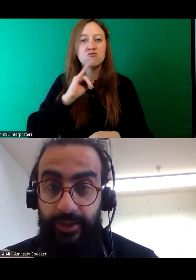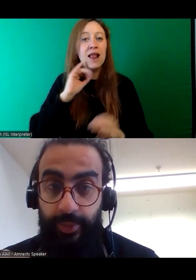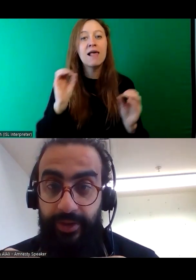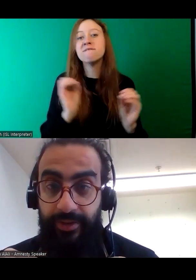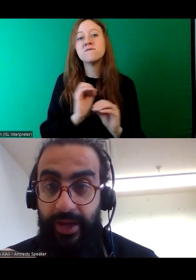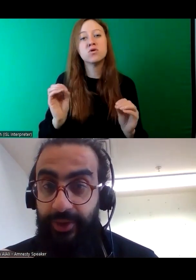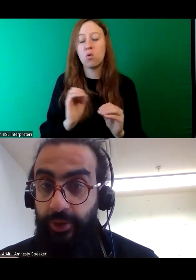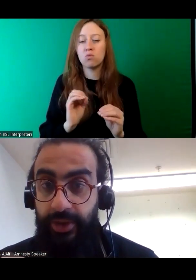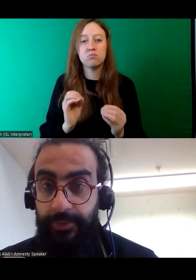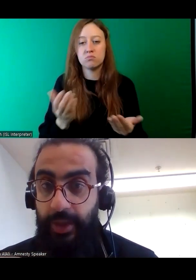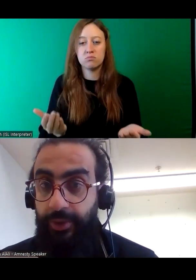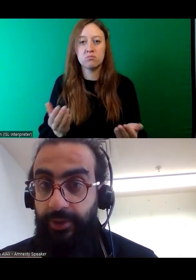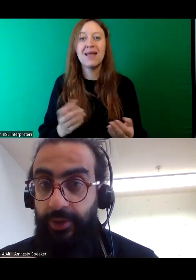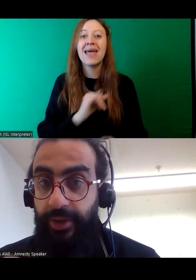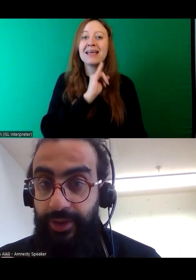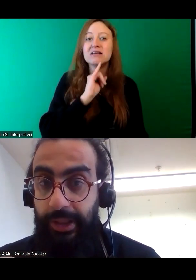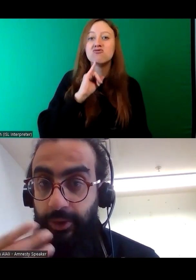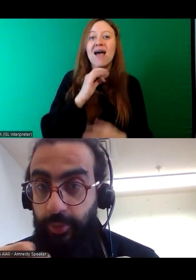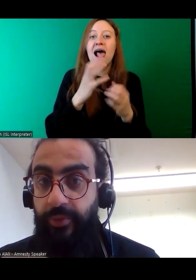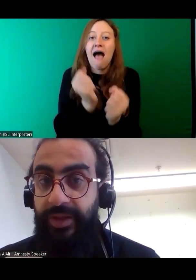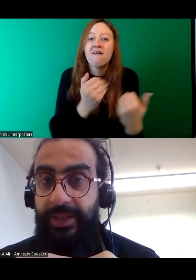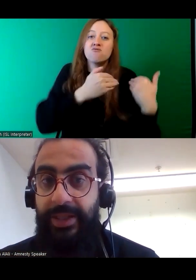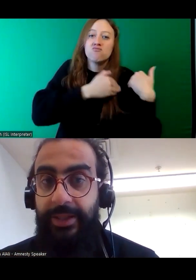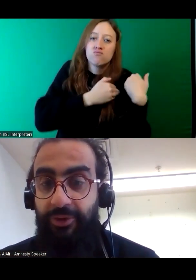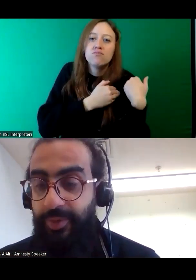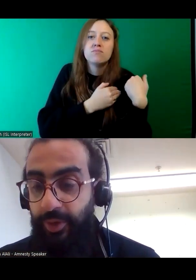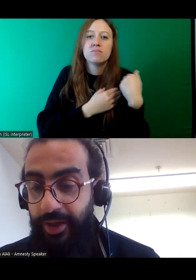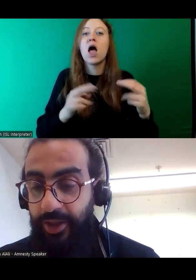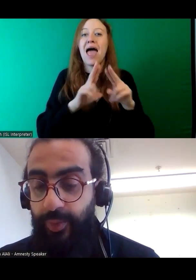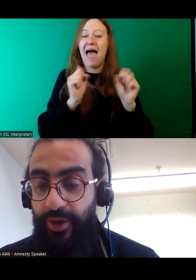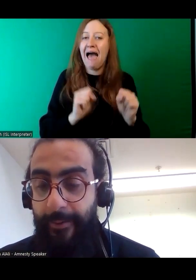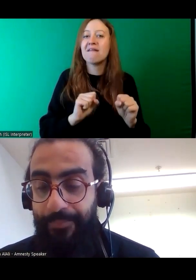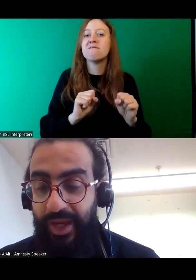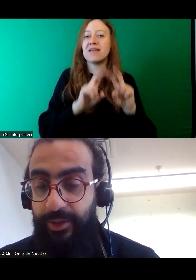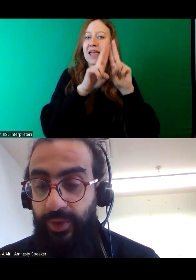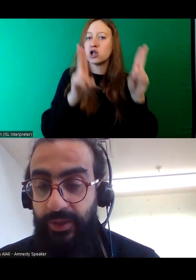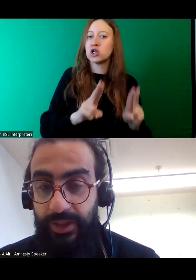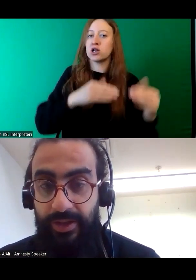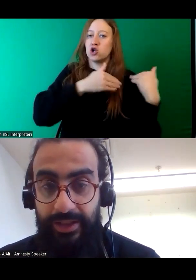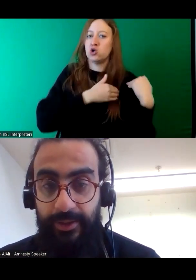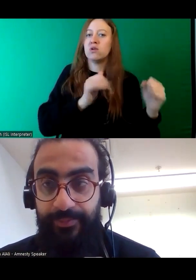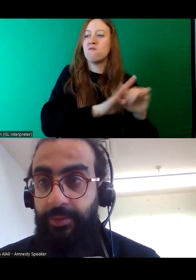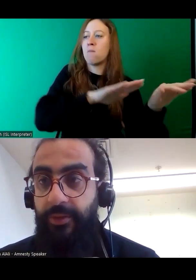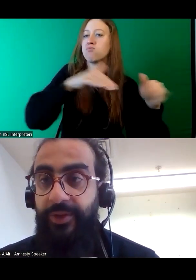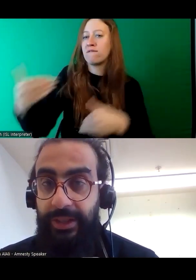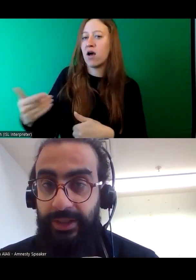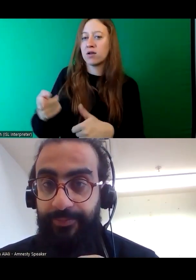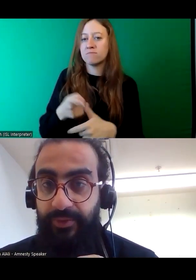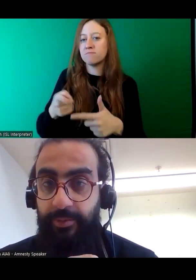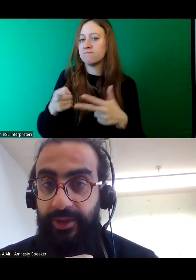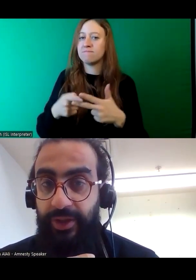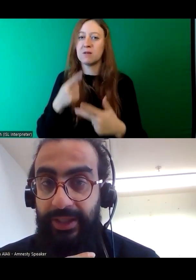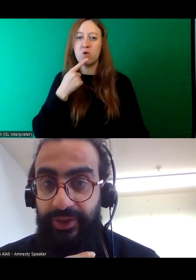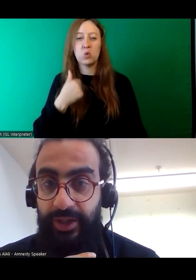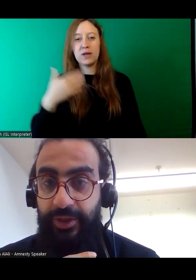Israel, as an occupier, they have a duty, according to international law, to provide these things to the people they occupy. And we see that top officials